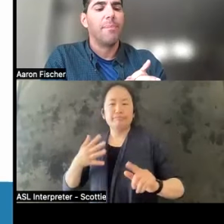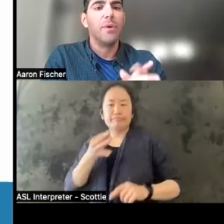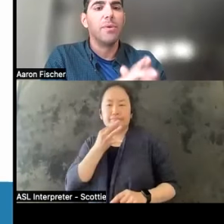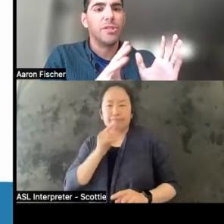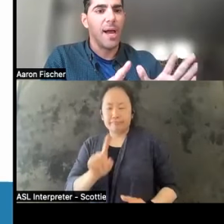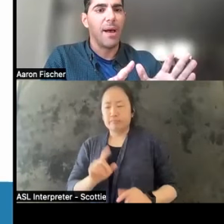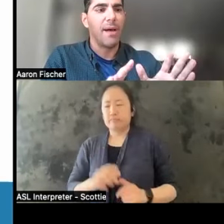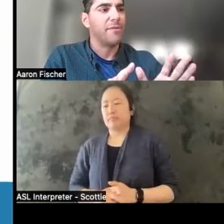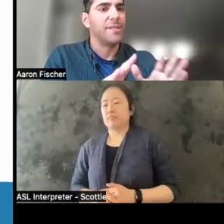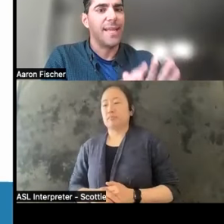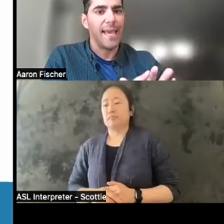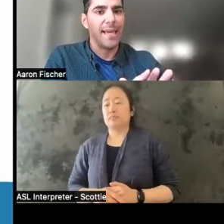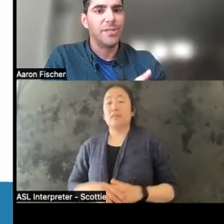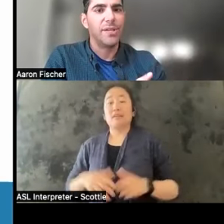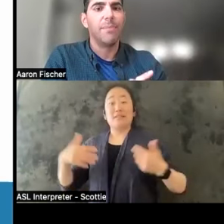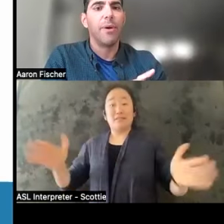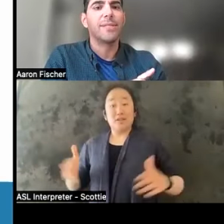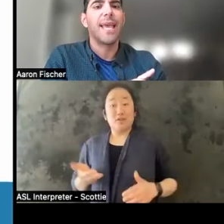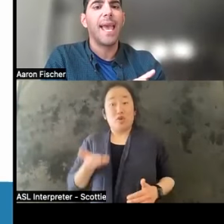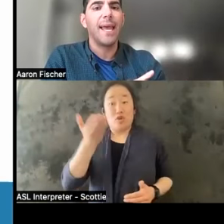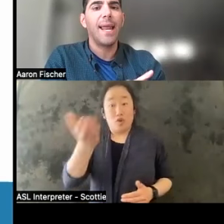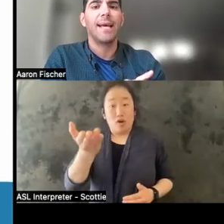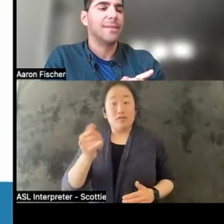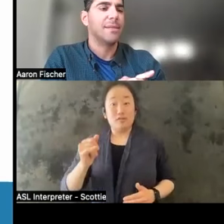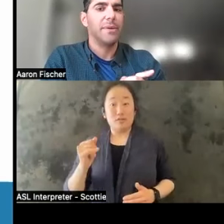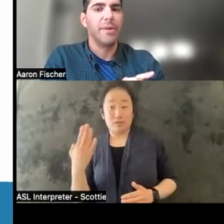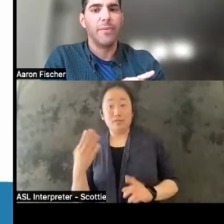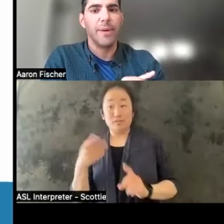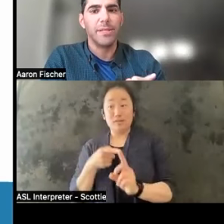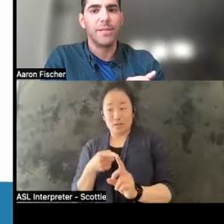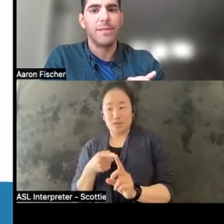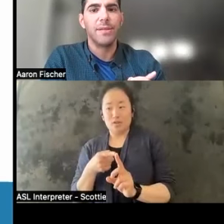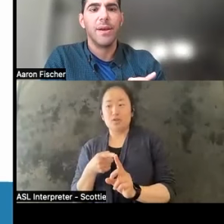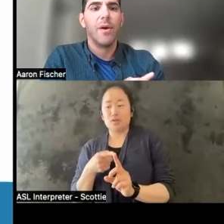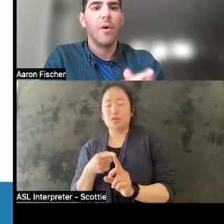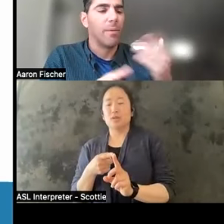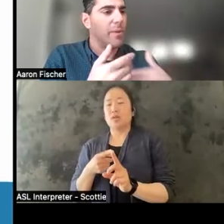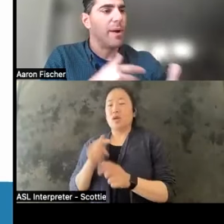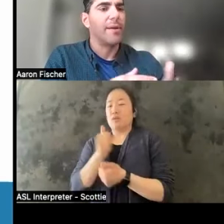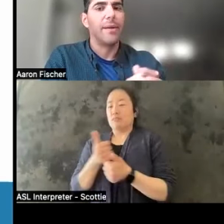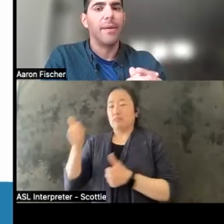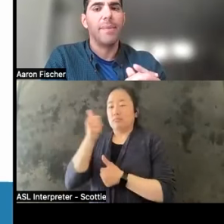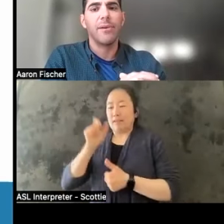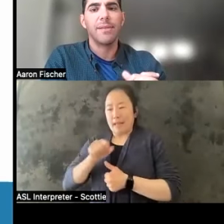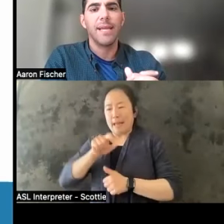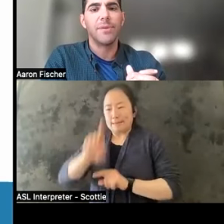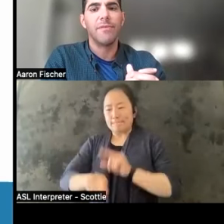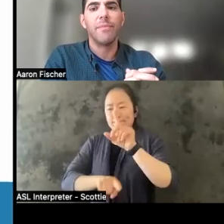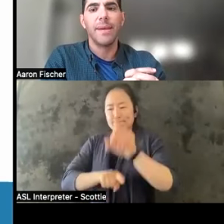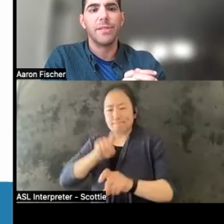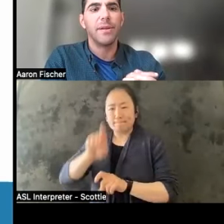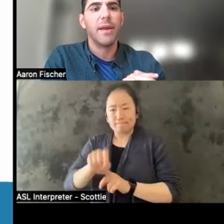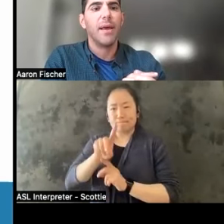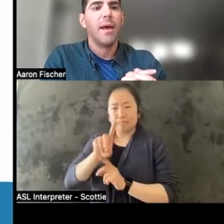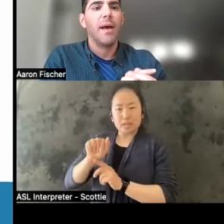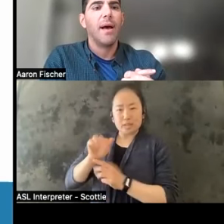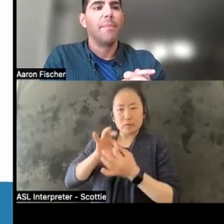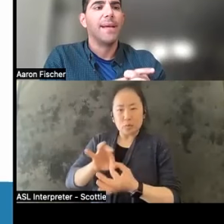In the post-job offer stage, employers can ask disability questions or require medical exams or